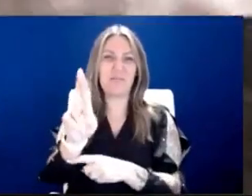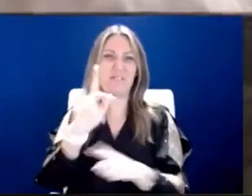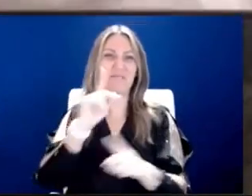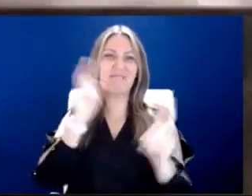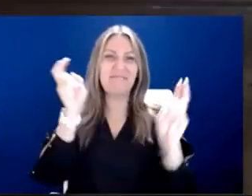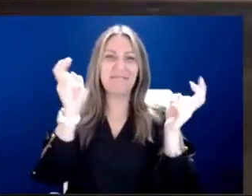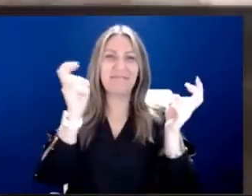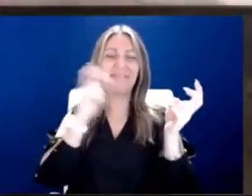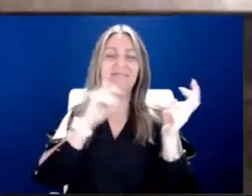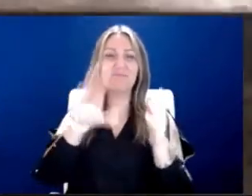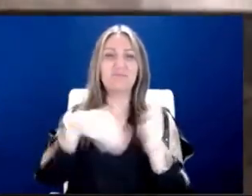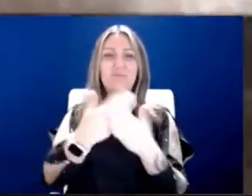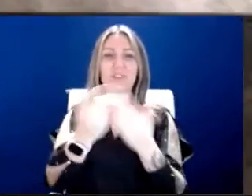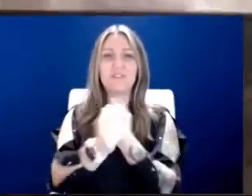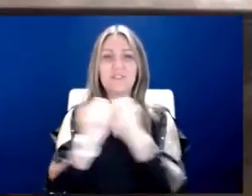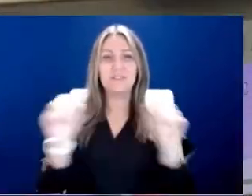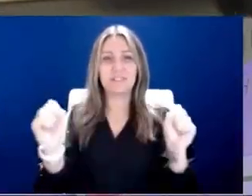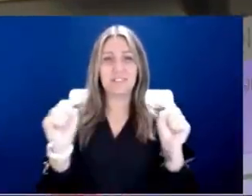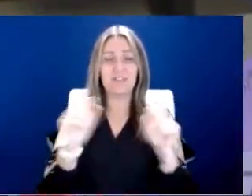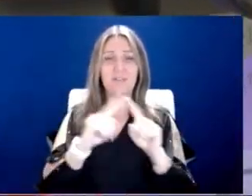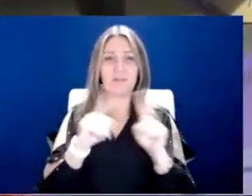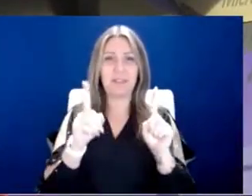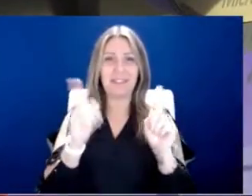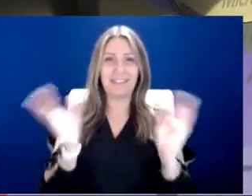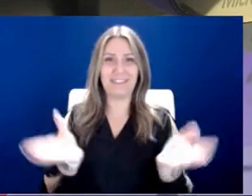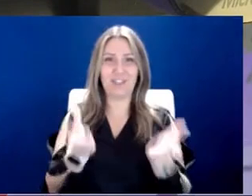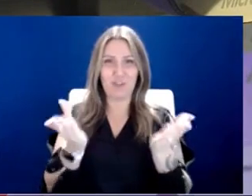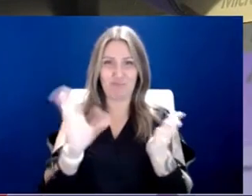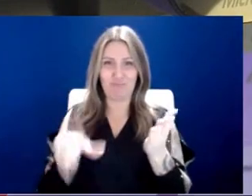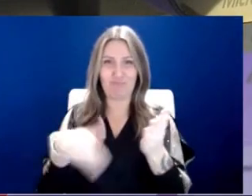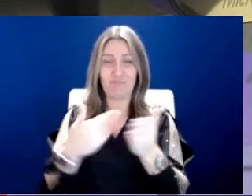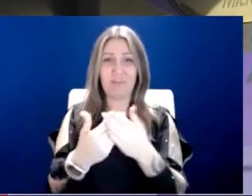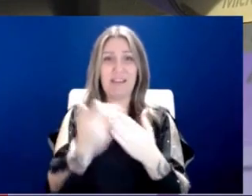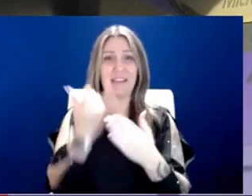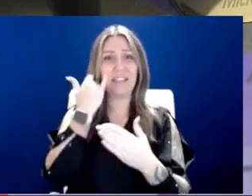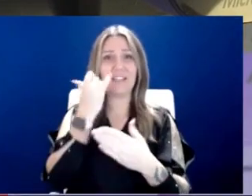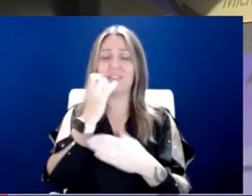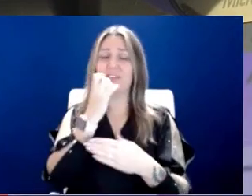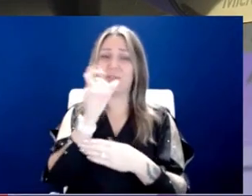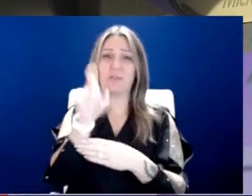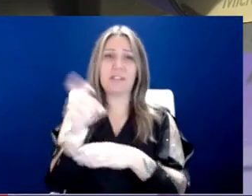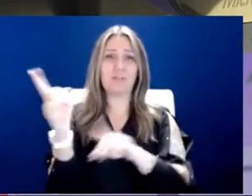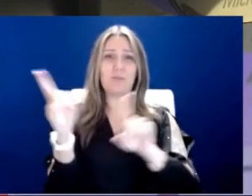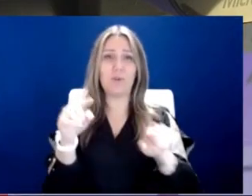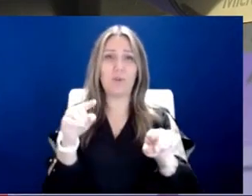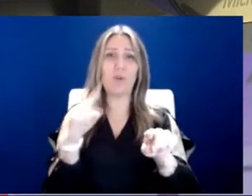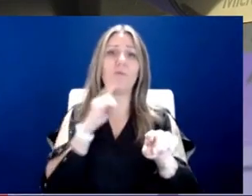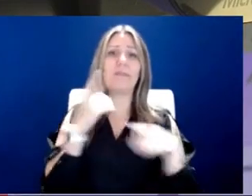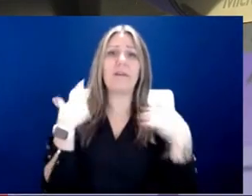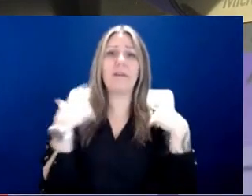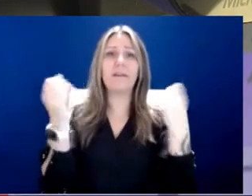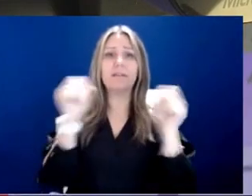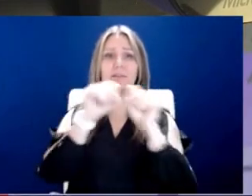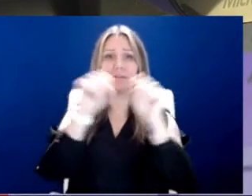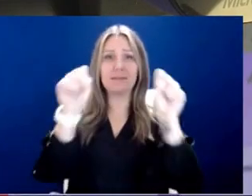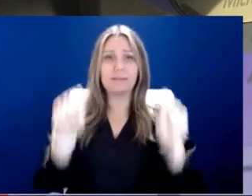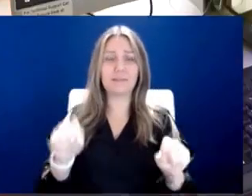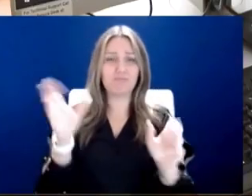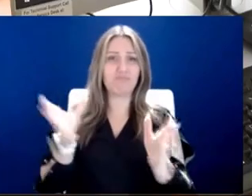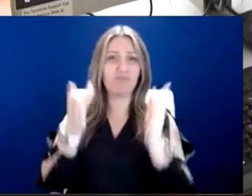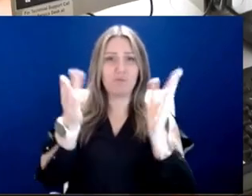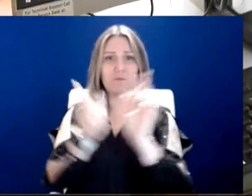we are. We just want to let everyone know, if you don't have to get out, don't. But the health system is offering you to change your appointment to